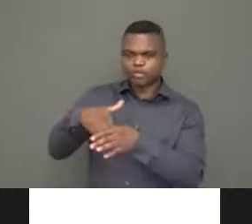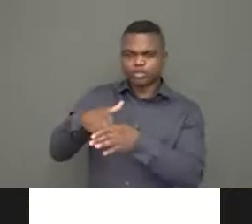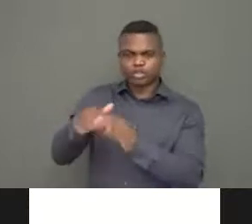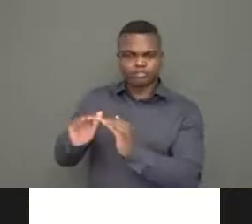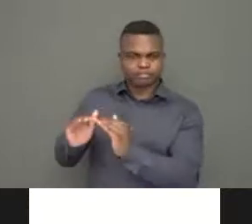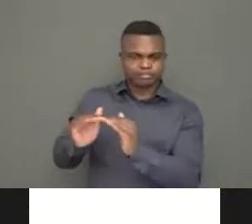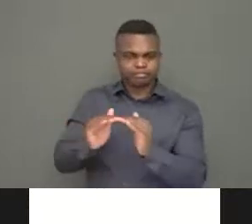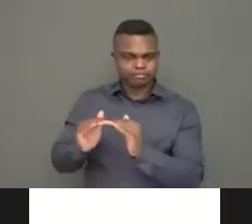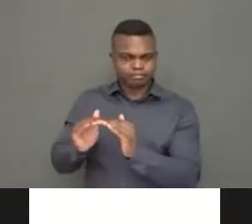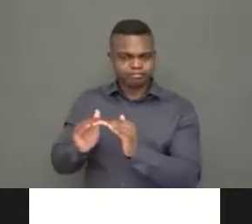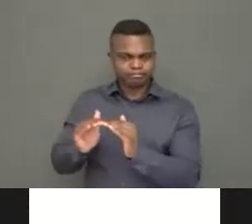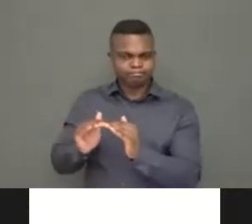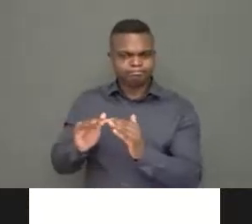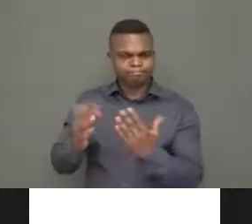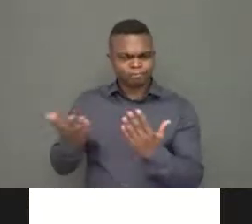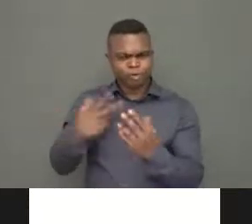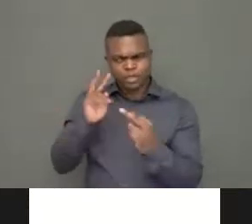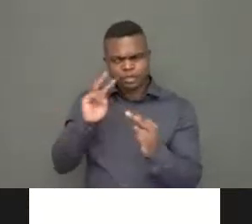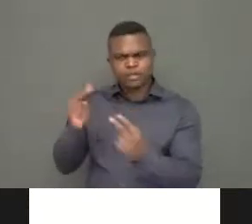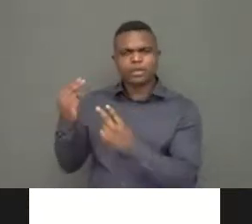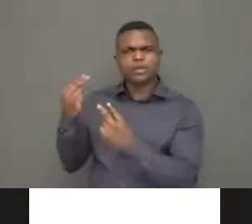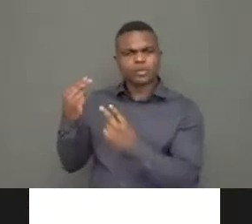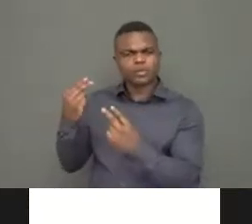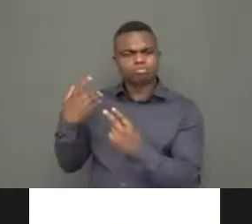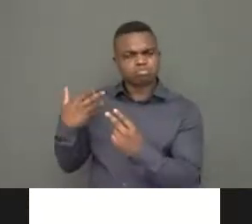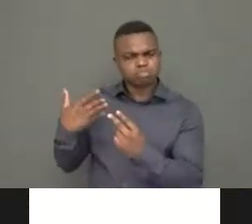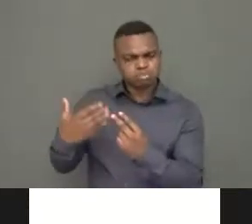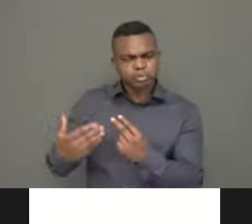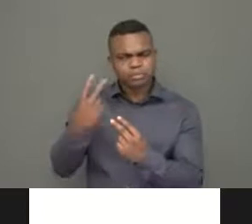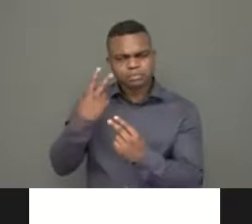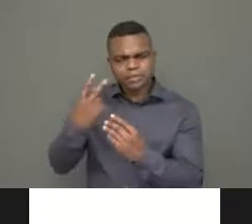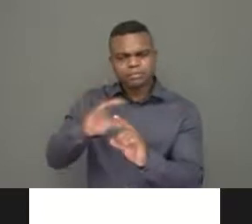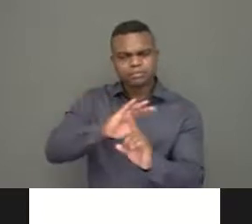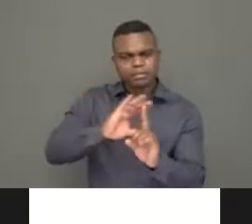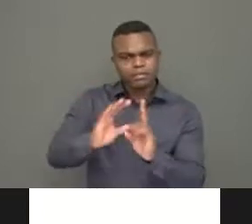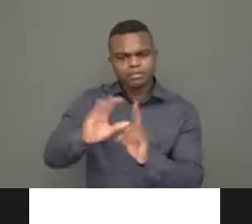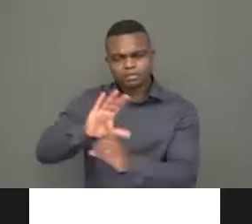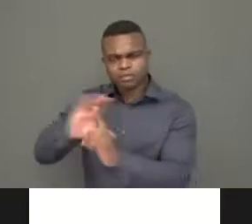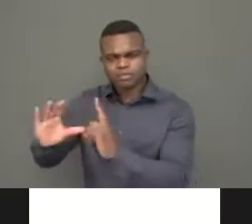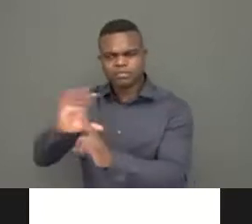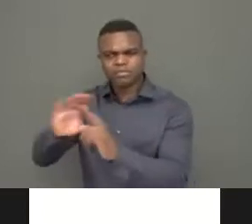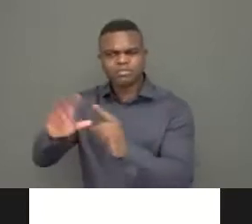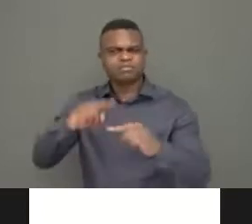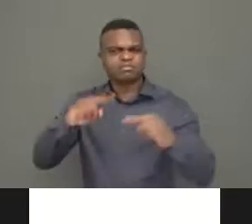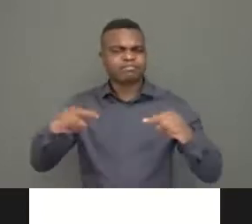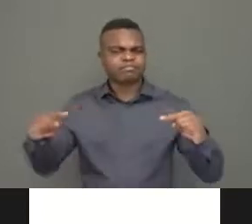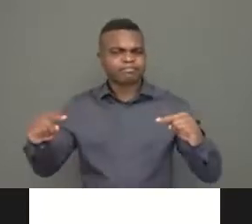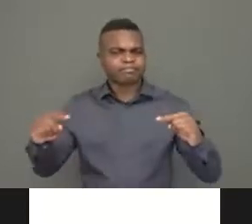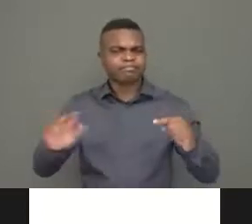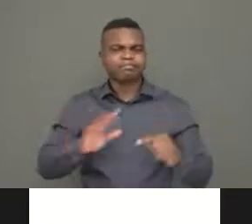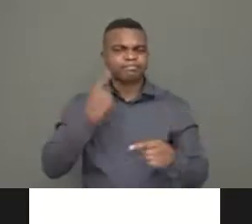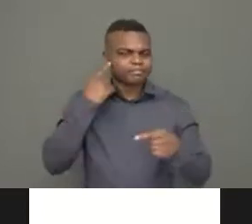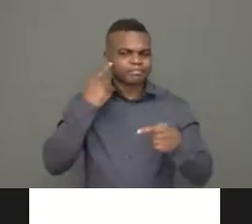culture had its own of making these and